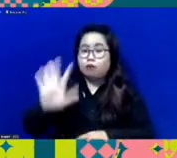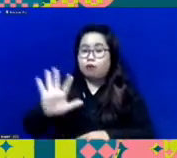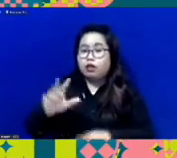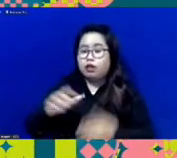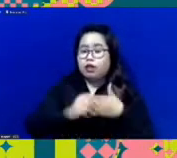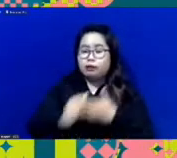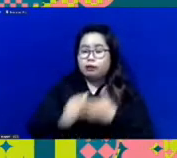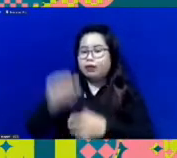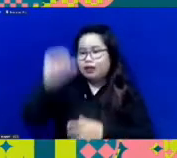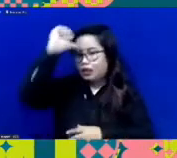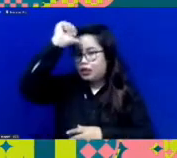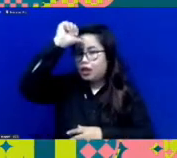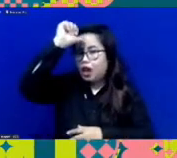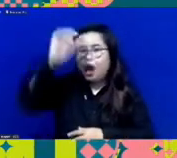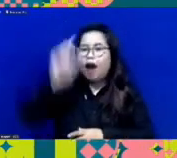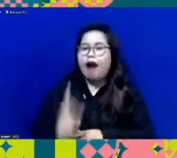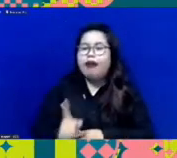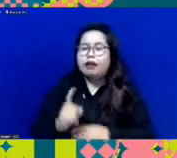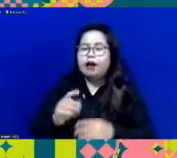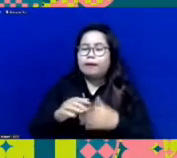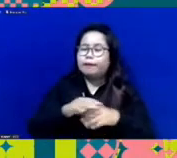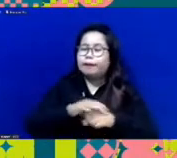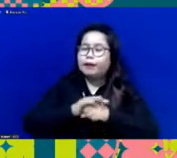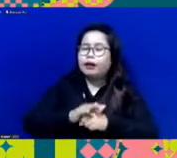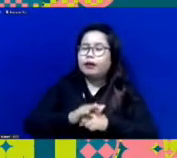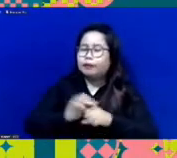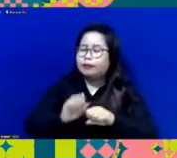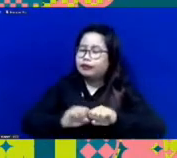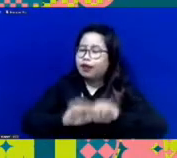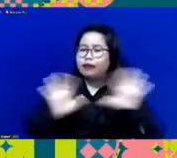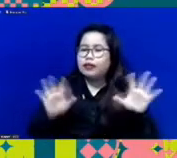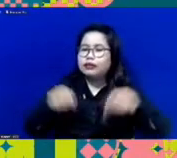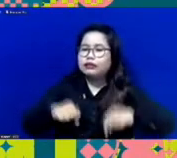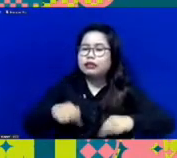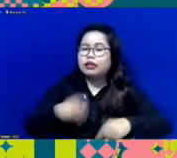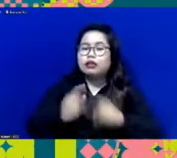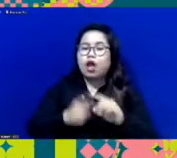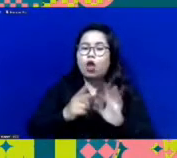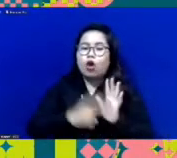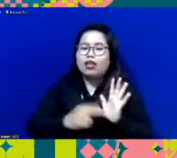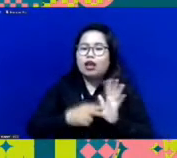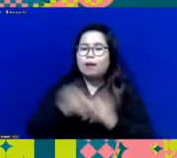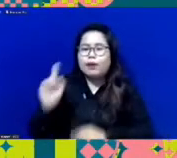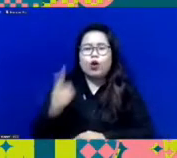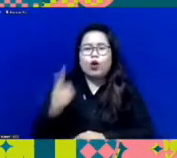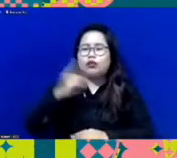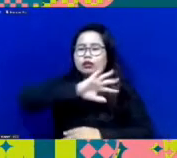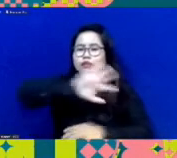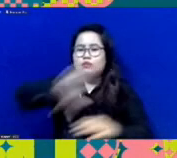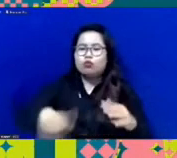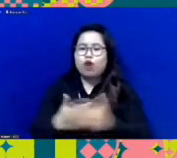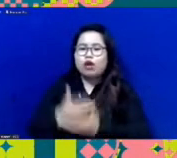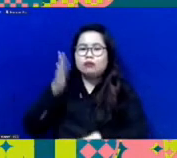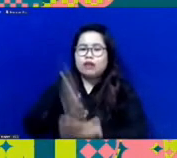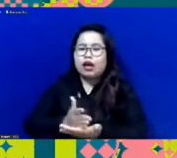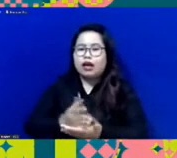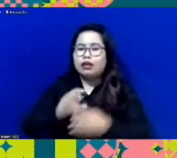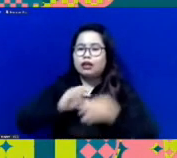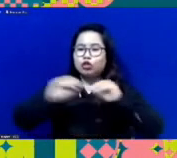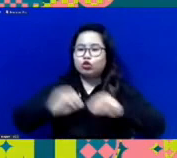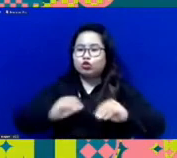front and center of all this policy making. So really, thank you for getting us all involved. I think we were all,